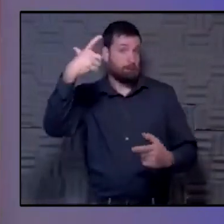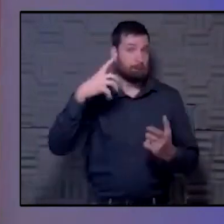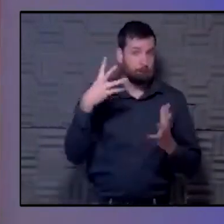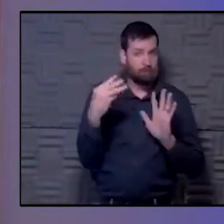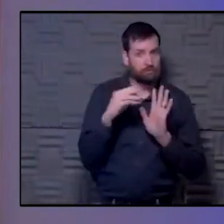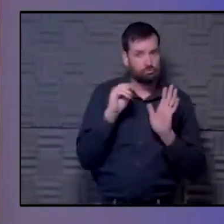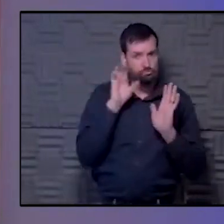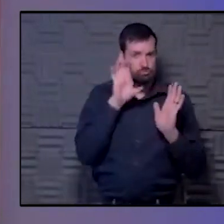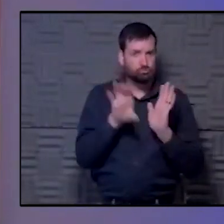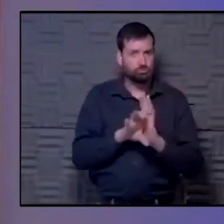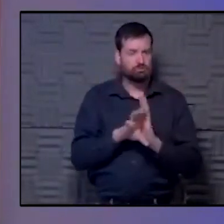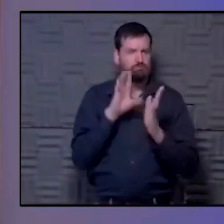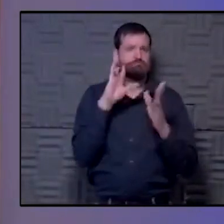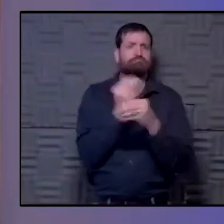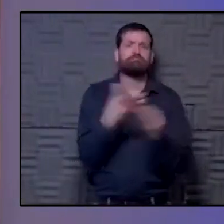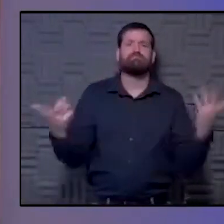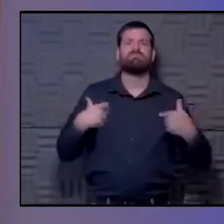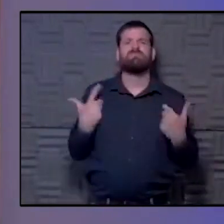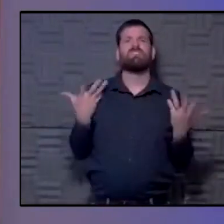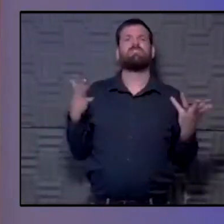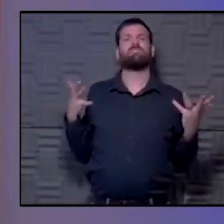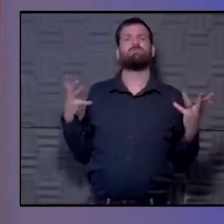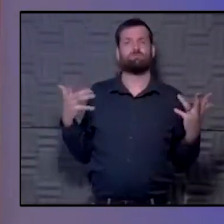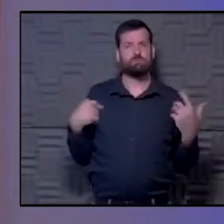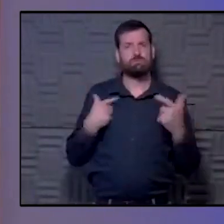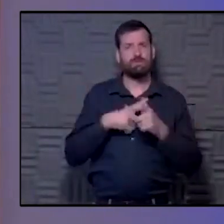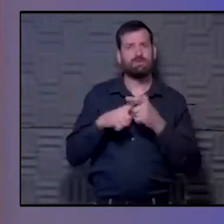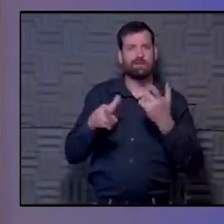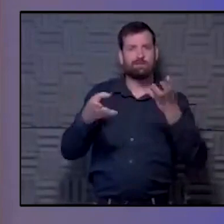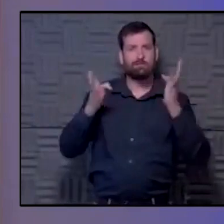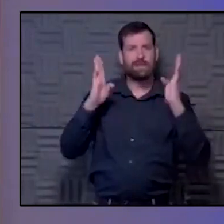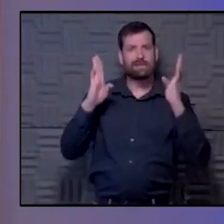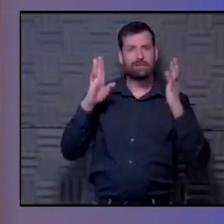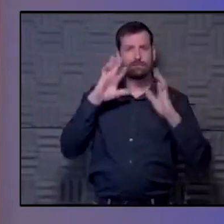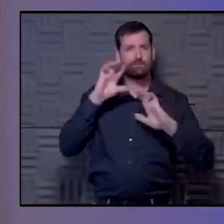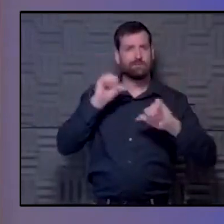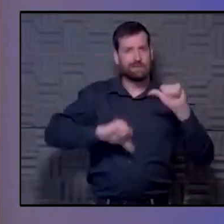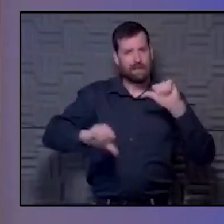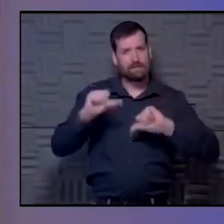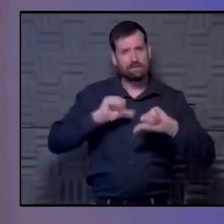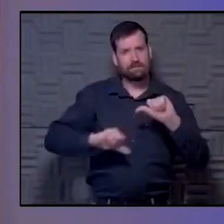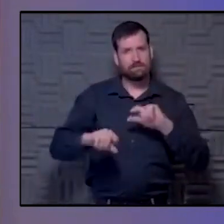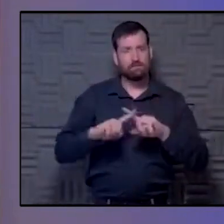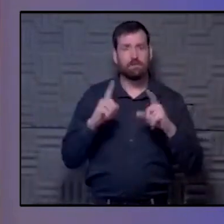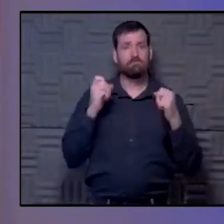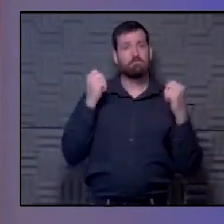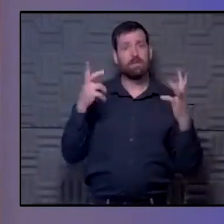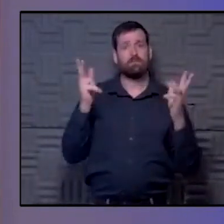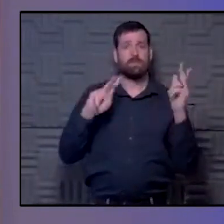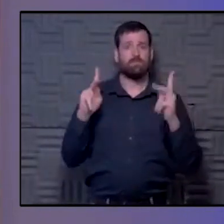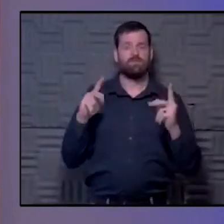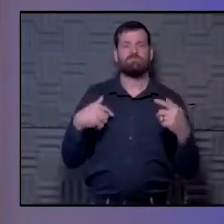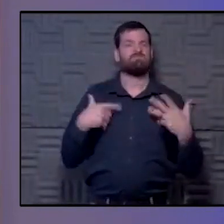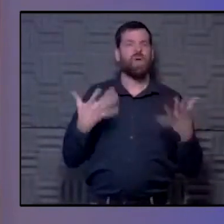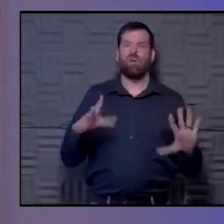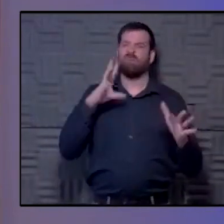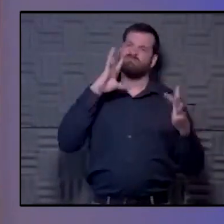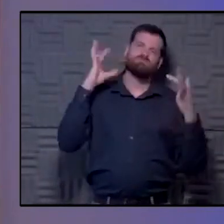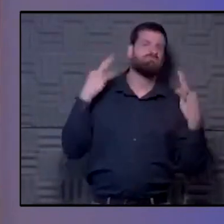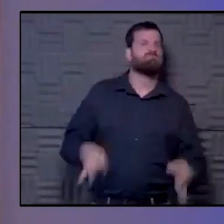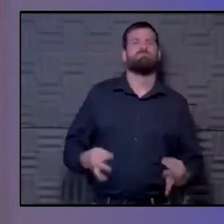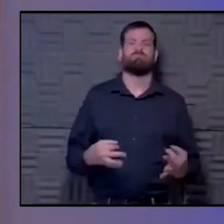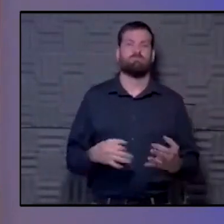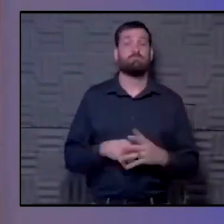did this, and then pay attention to the science. But a lot of people just, they've already got their mind made up. But I